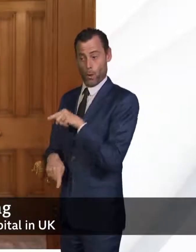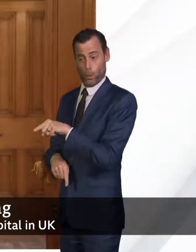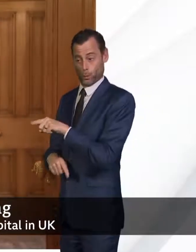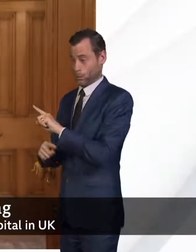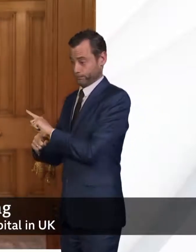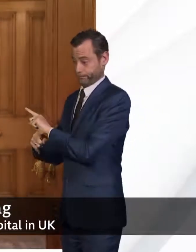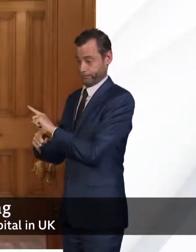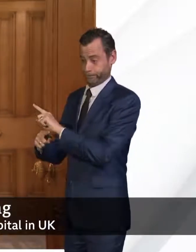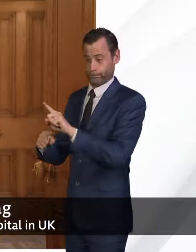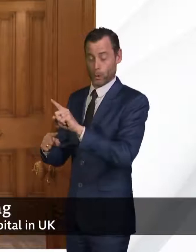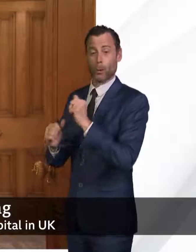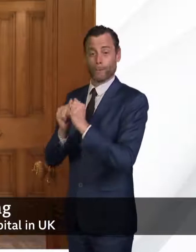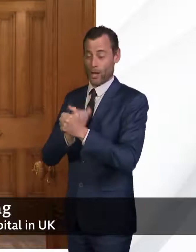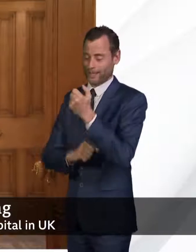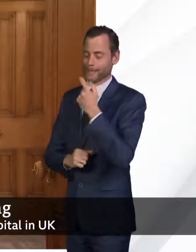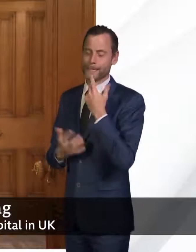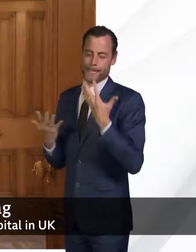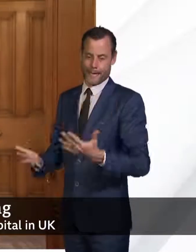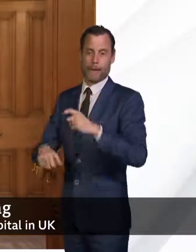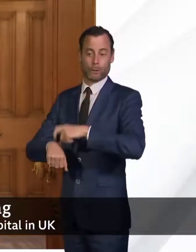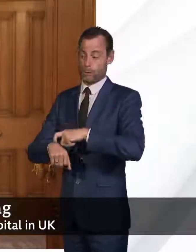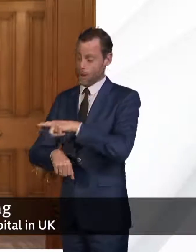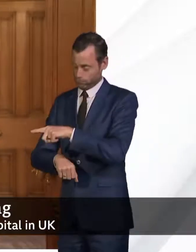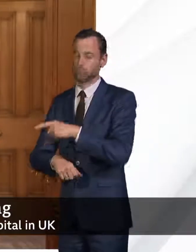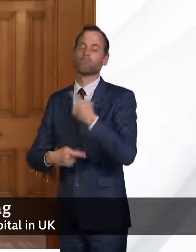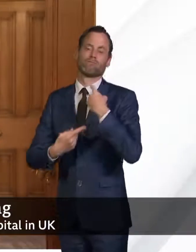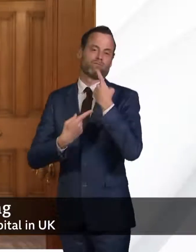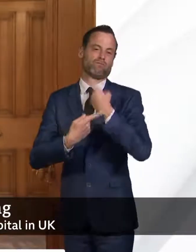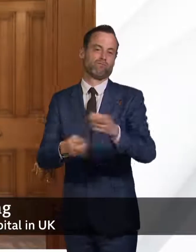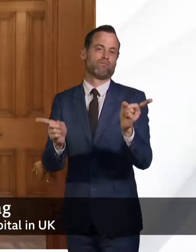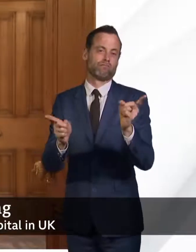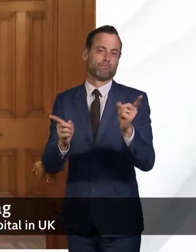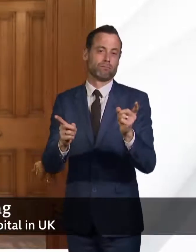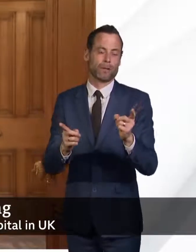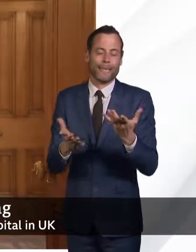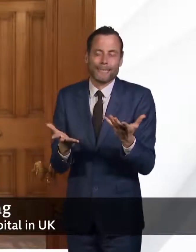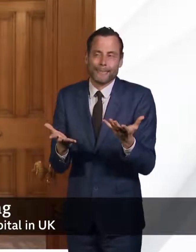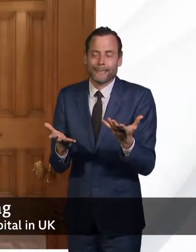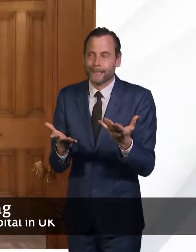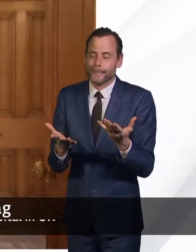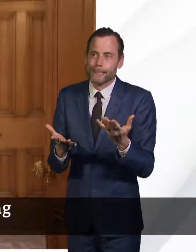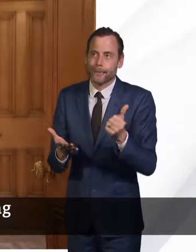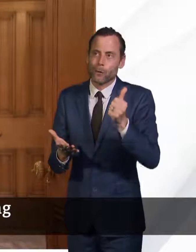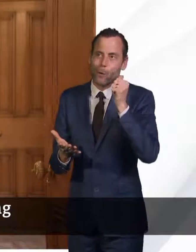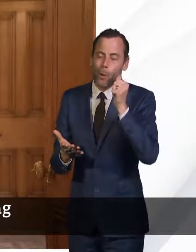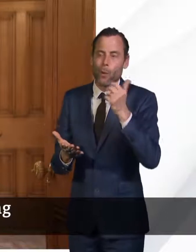change, then we did so. So, I understand, of course I understand,